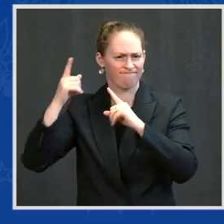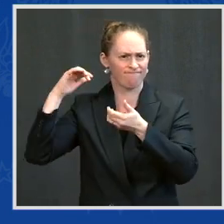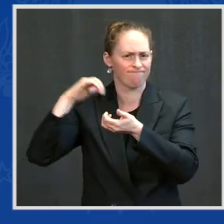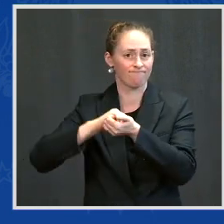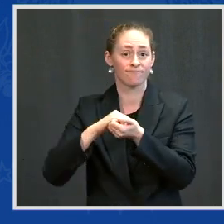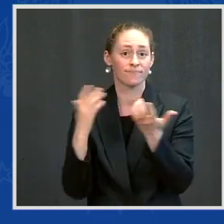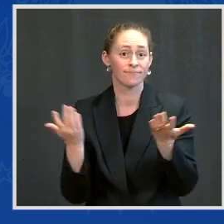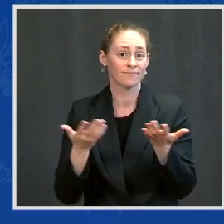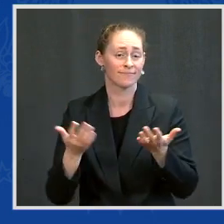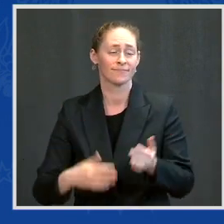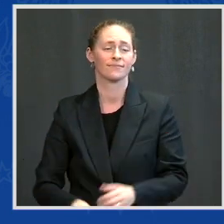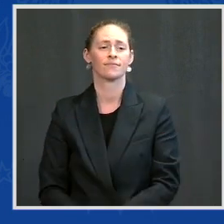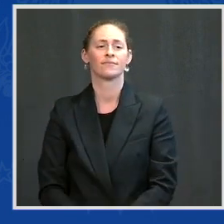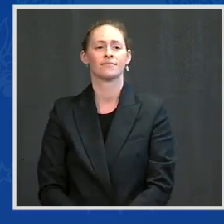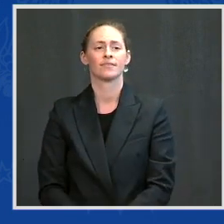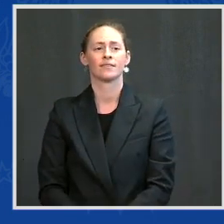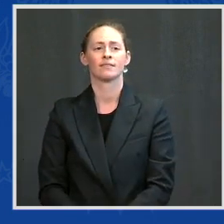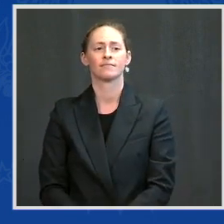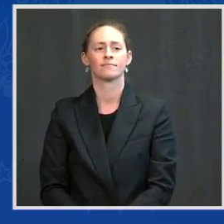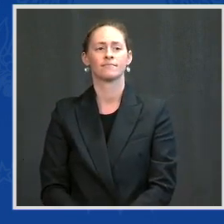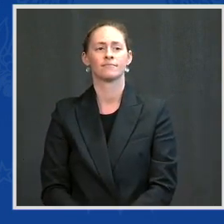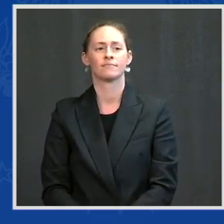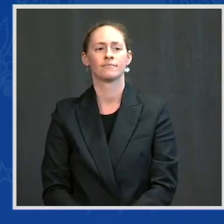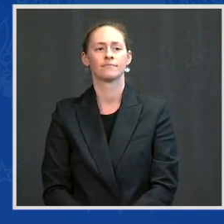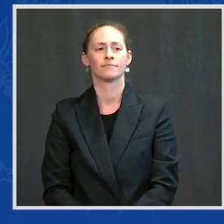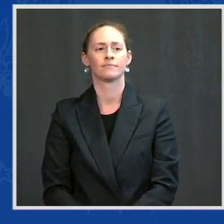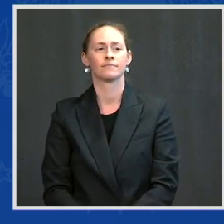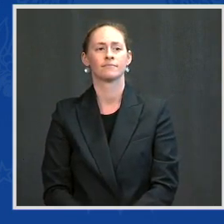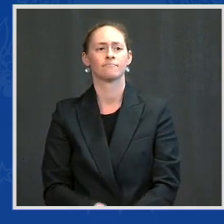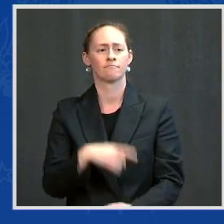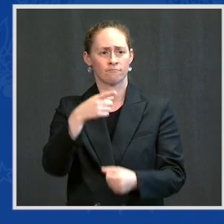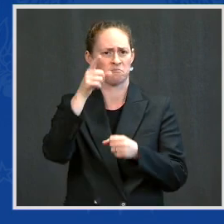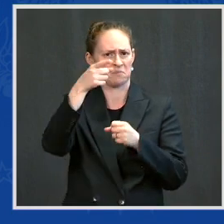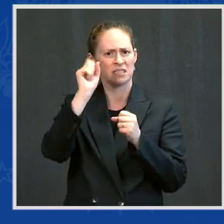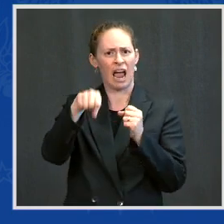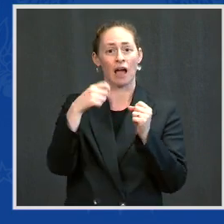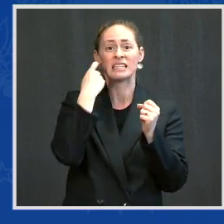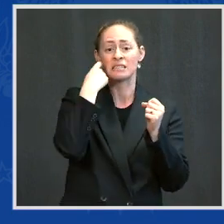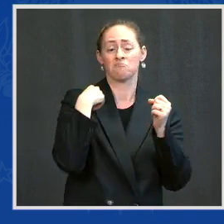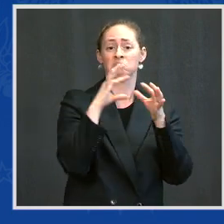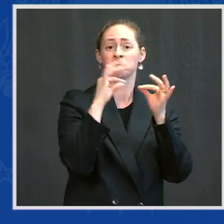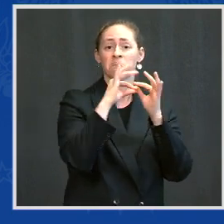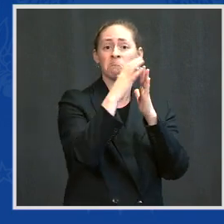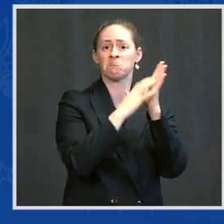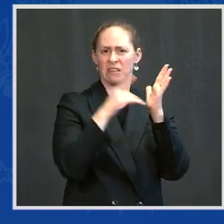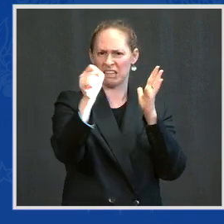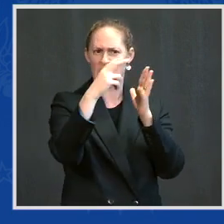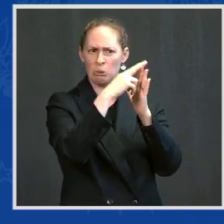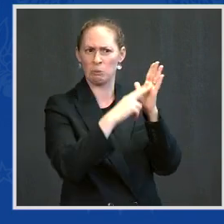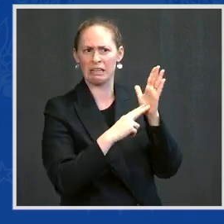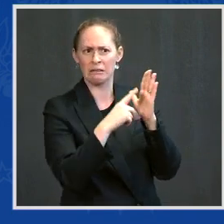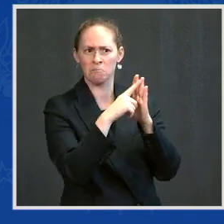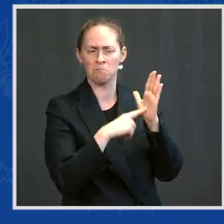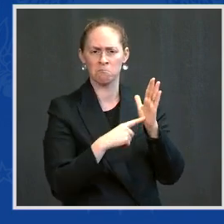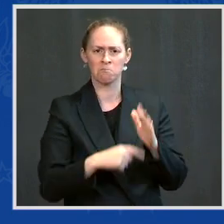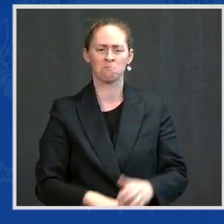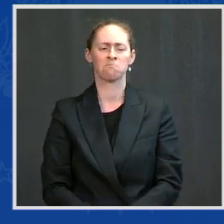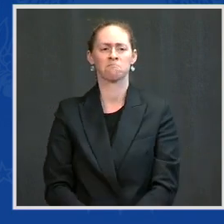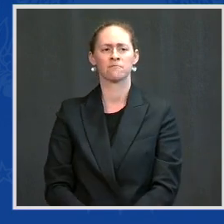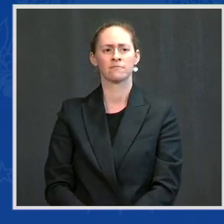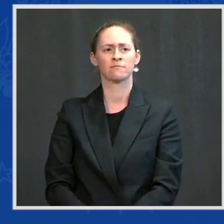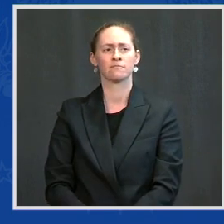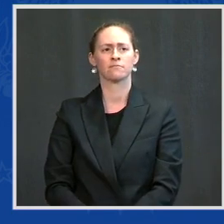you can read the joint statement and also the remarks that were issued as press release